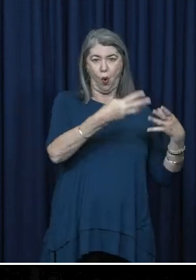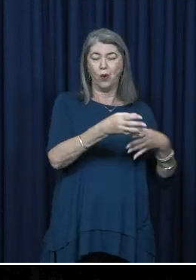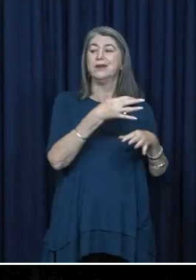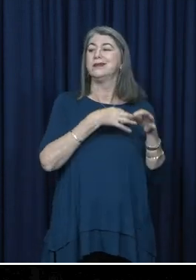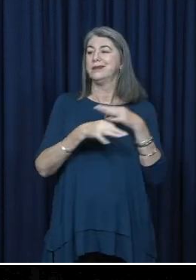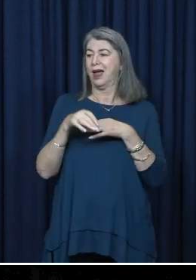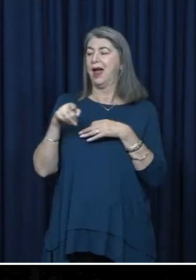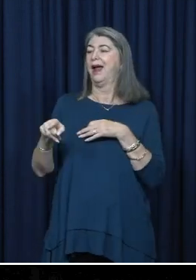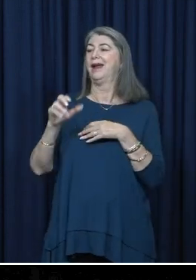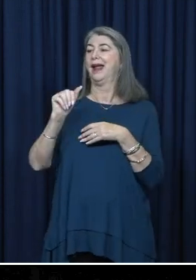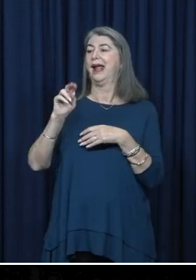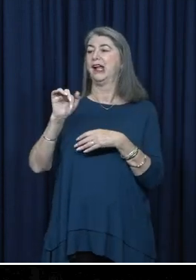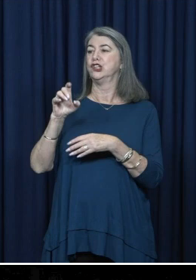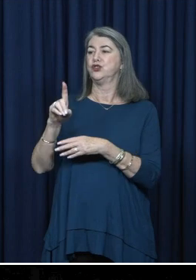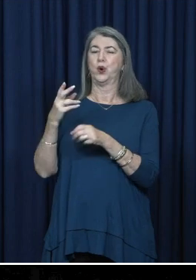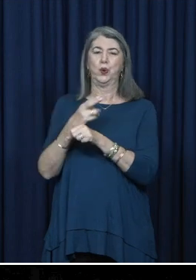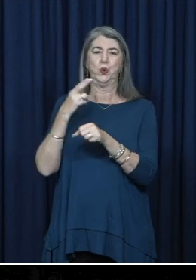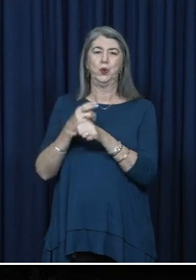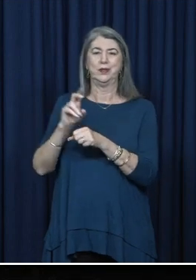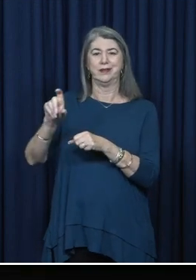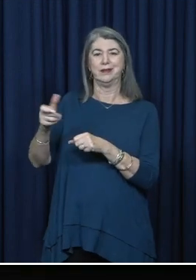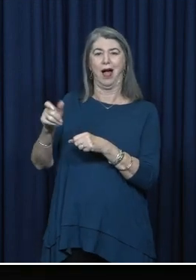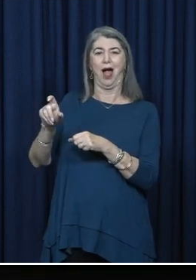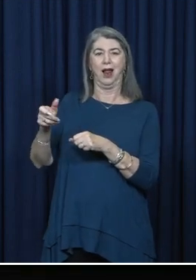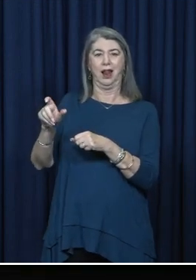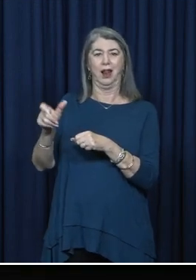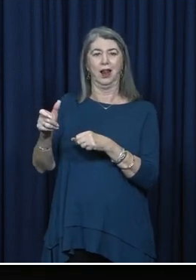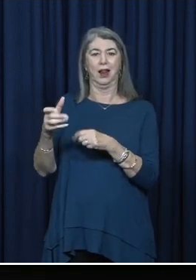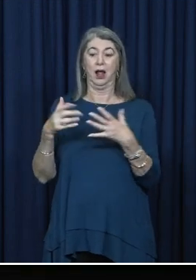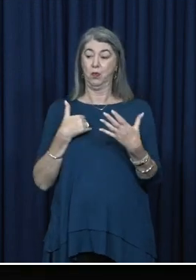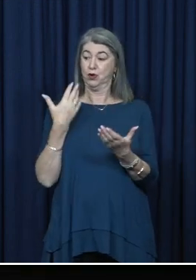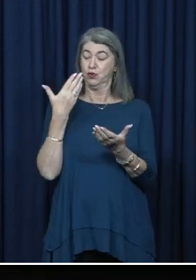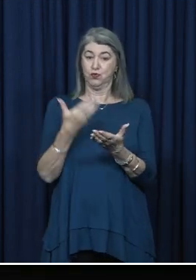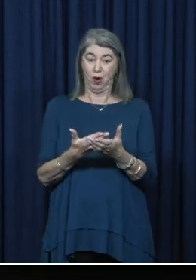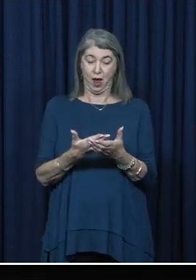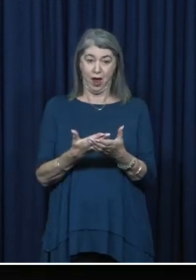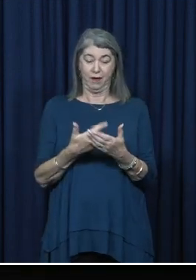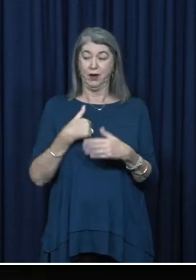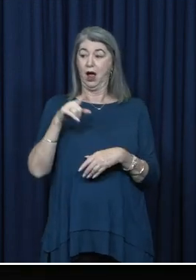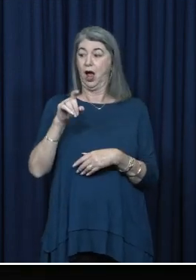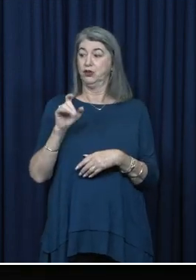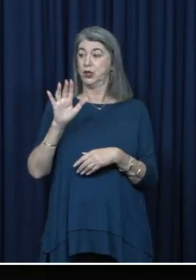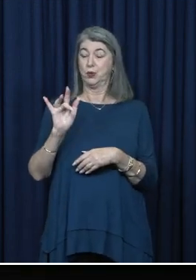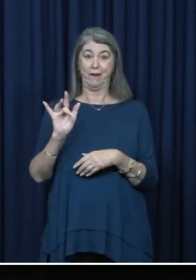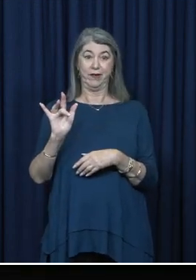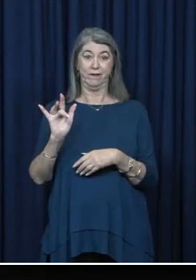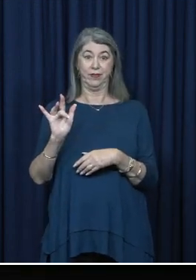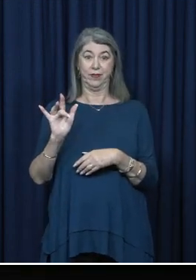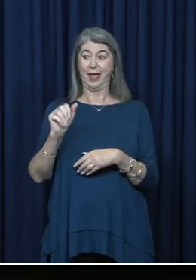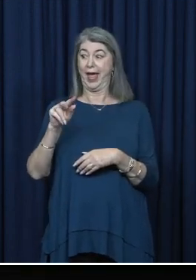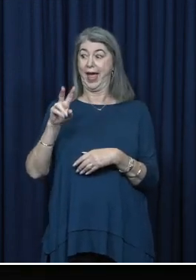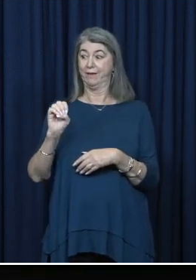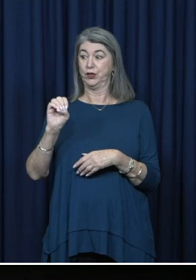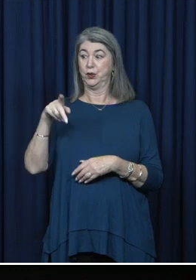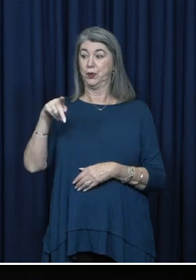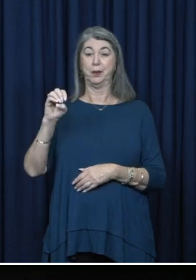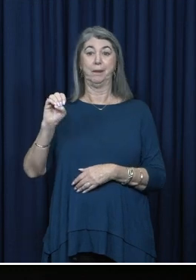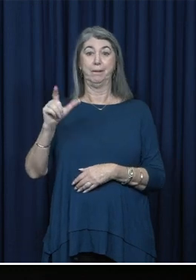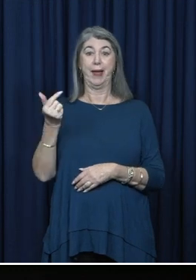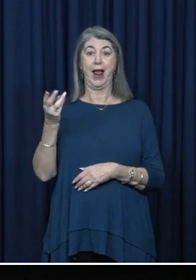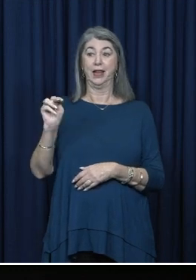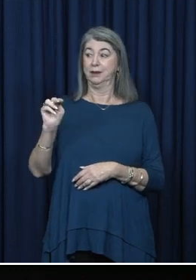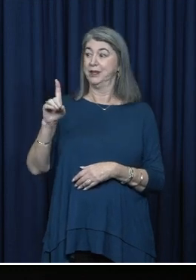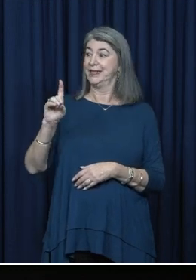opposed to Android uses an actual dial. I want to arrive at 125th Avenue in Pelham on